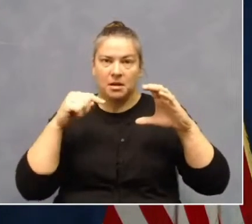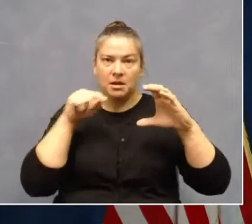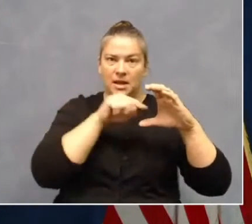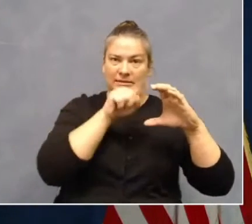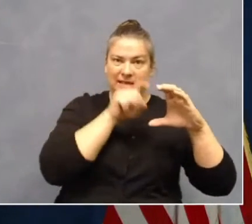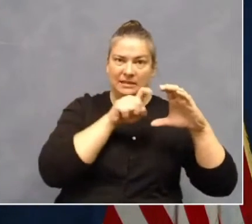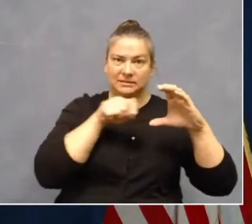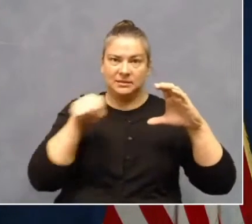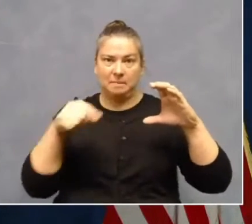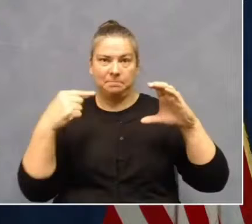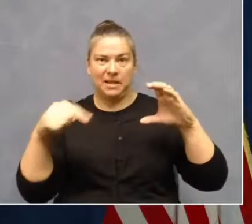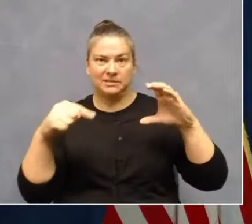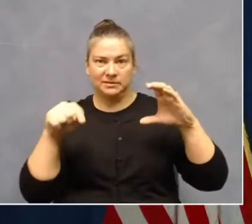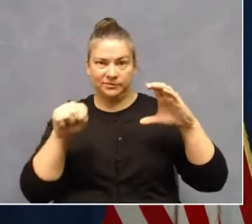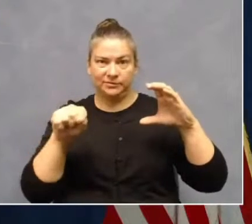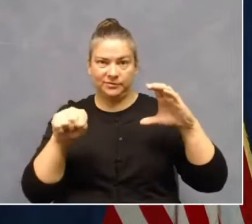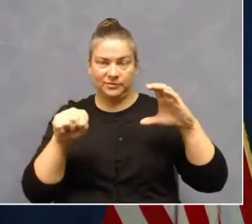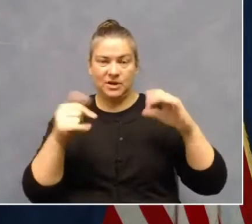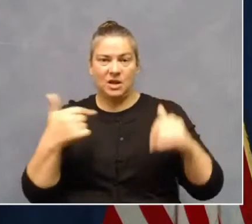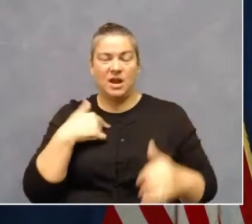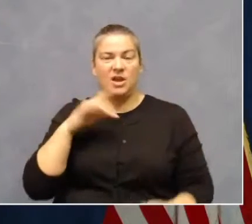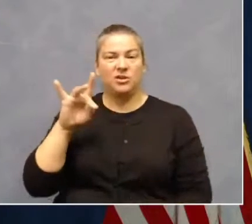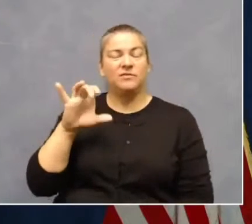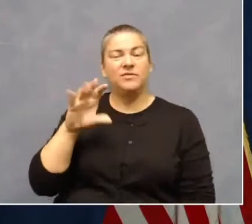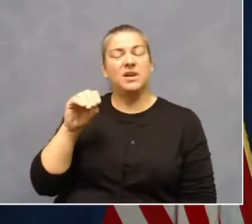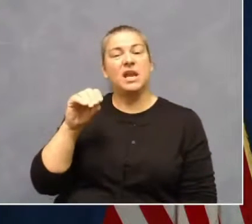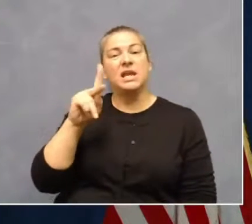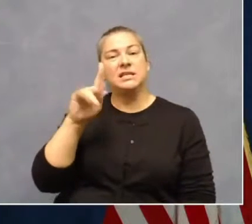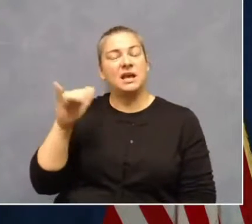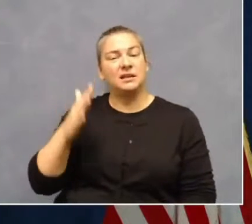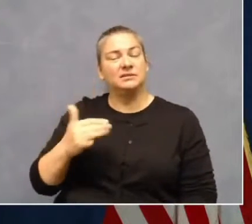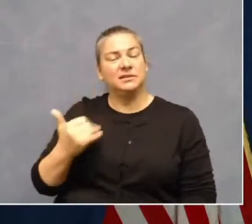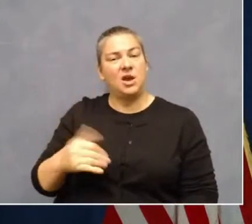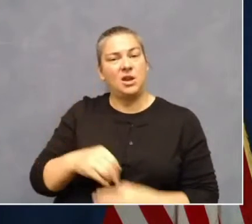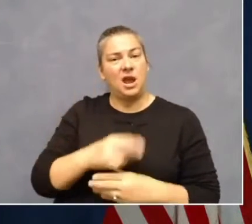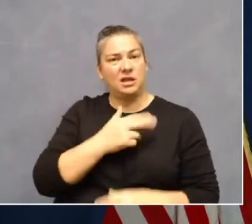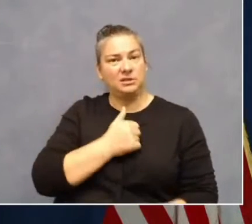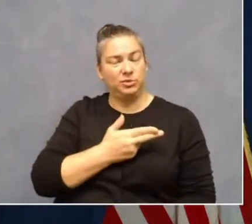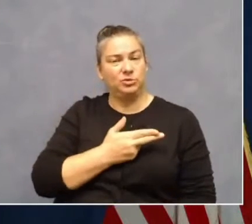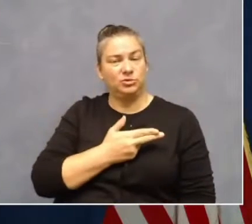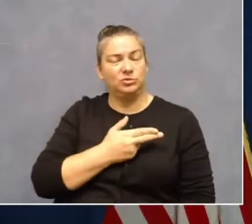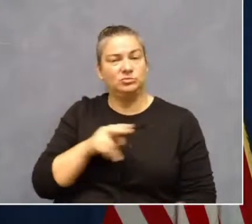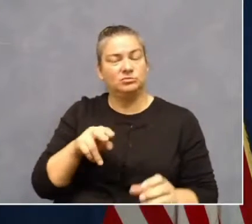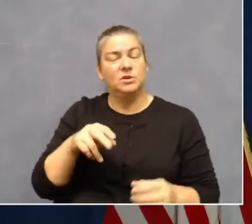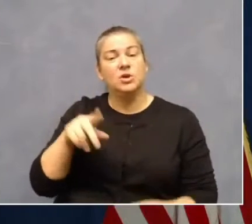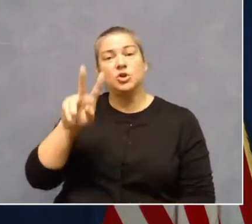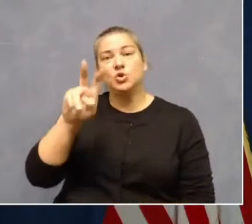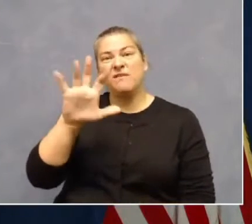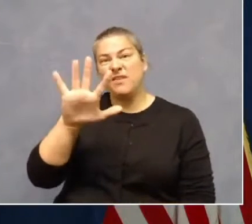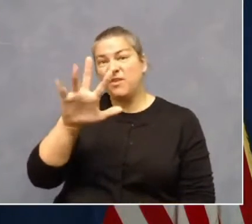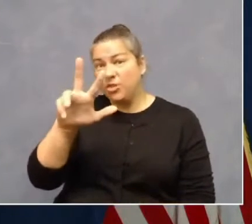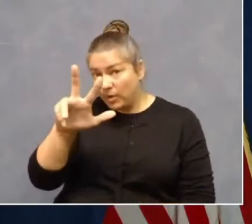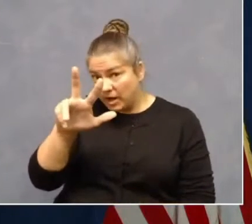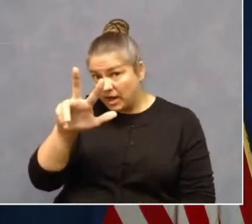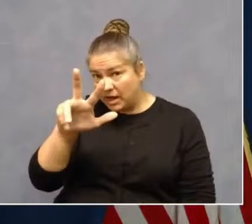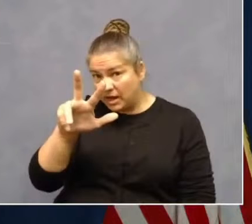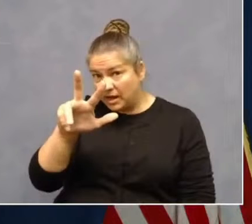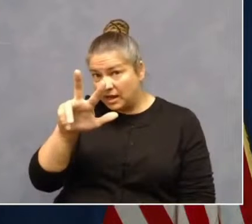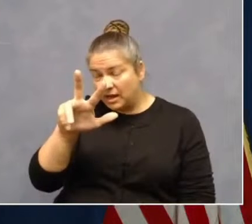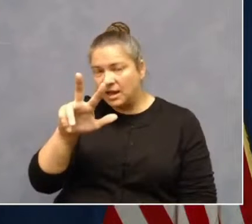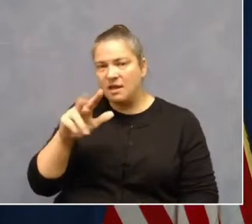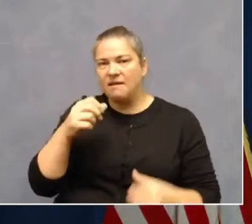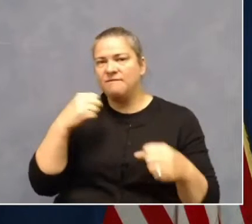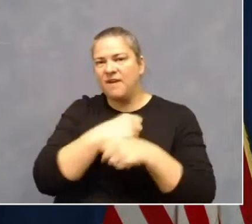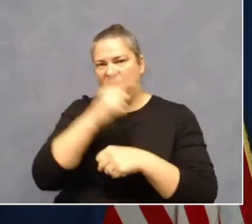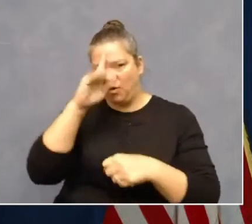858 Kentuckians currently hospitalized for COVID-19, 253 Kentuckians battling for their life in